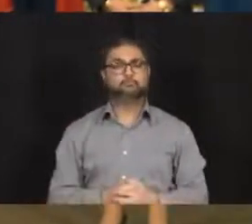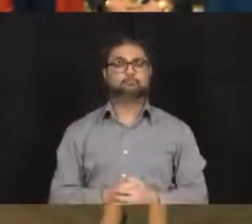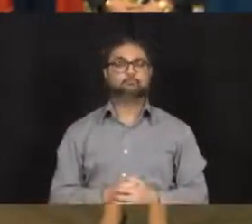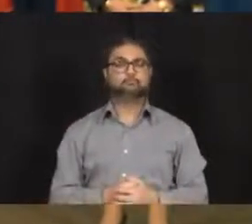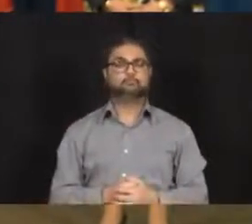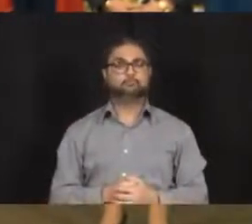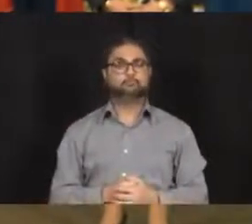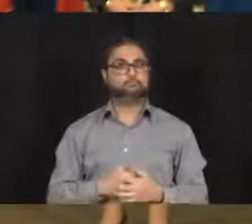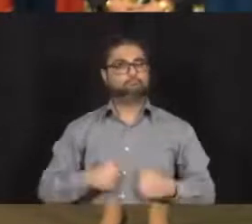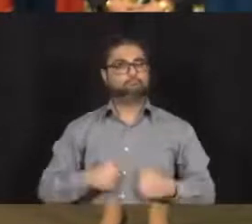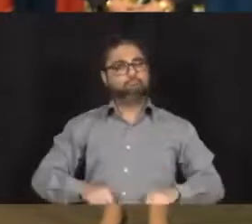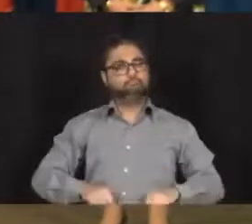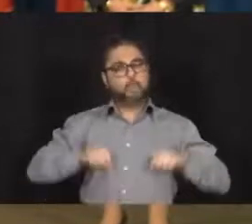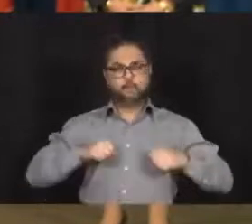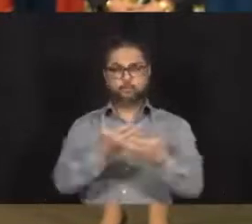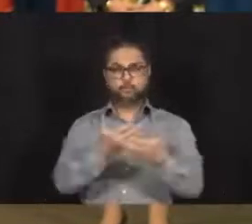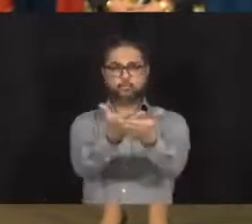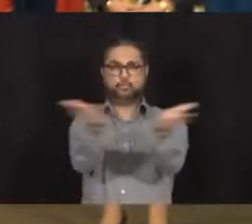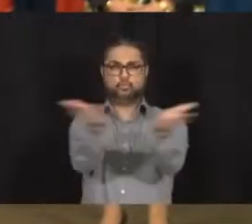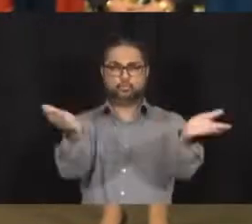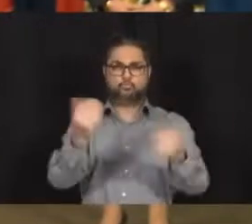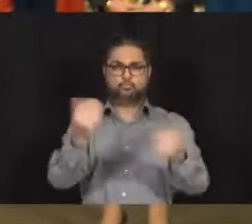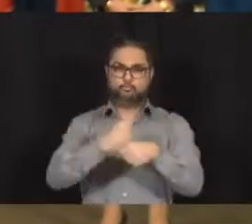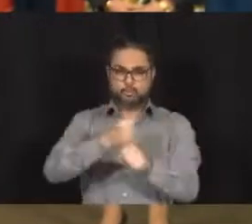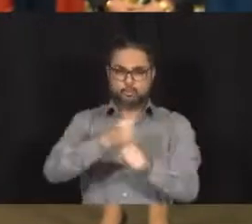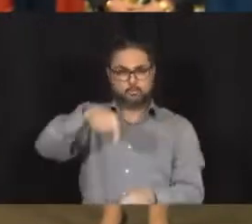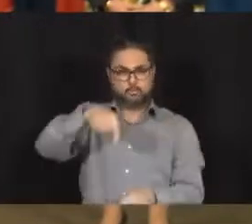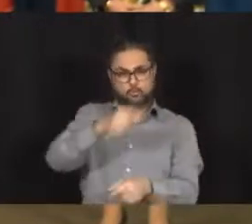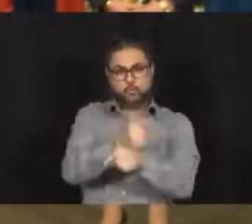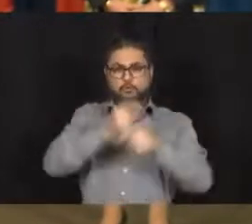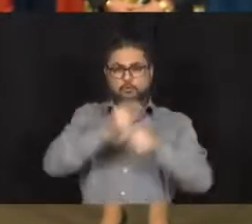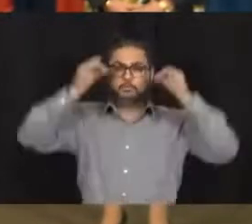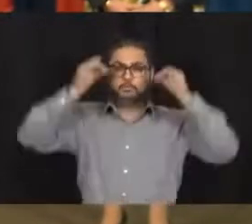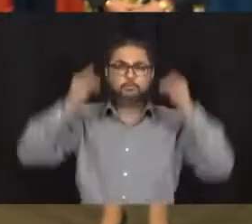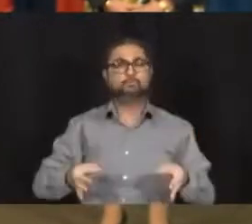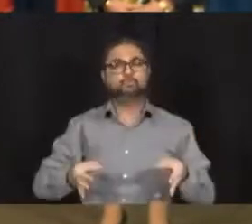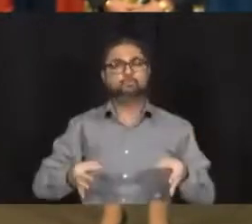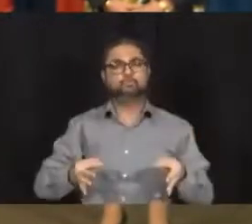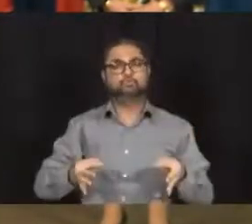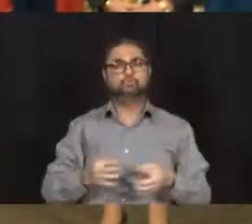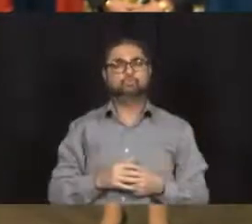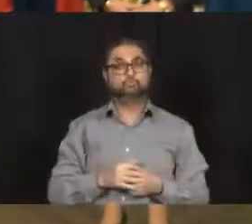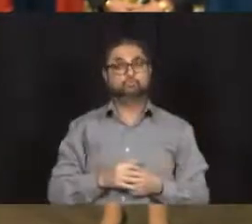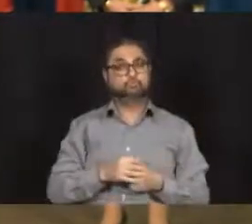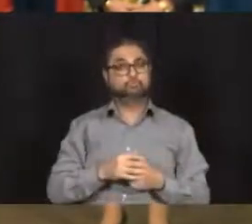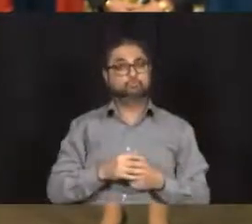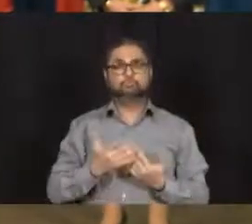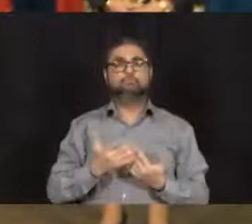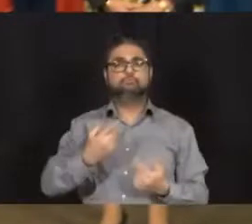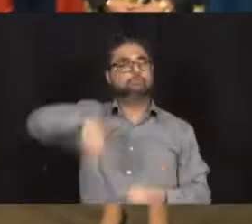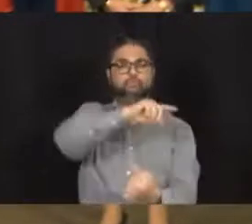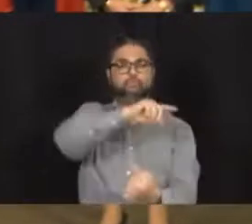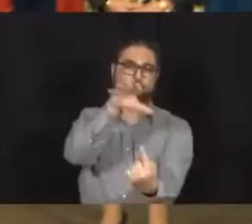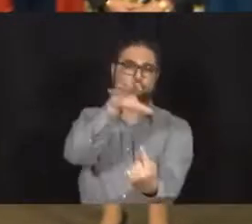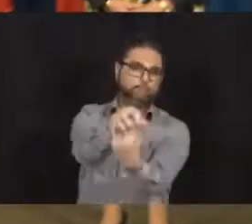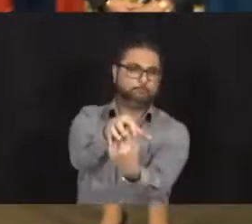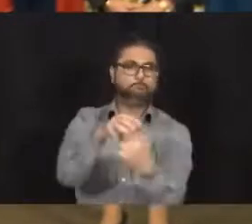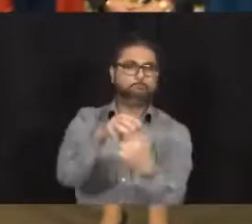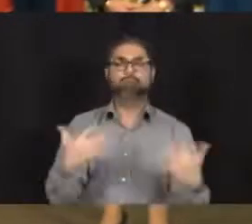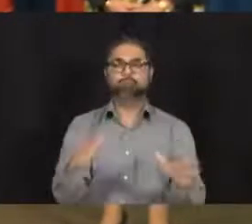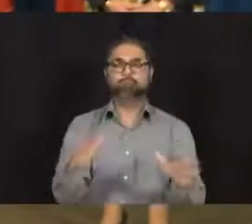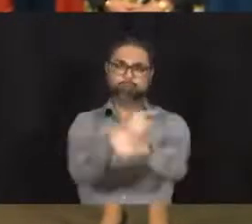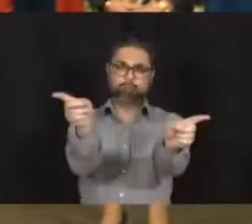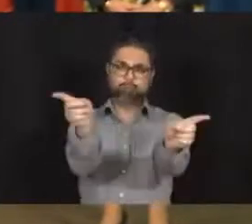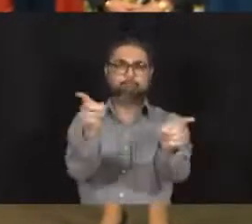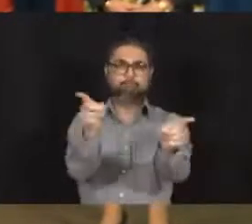everyone for doing the right thing. You are all champions. And I want to wish everyone a very happy